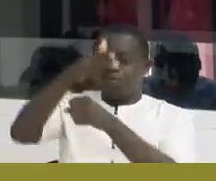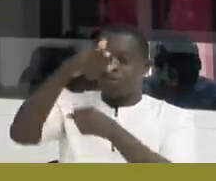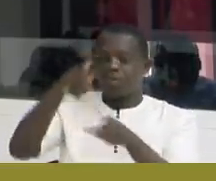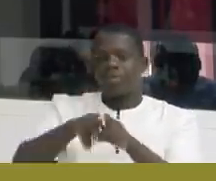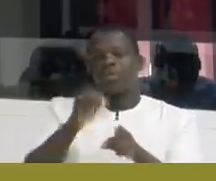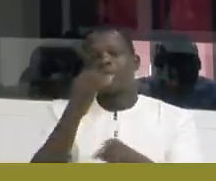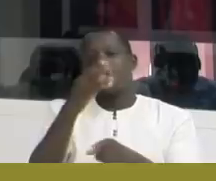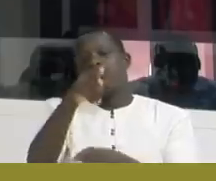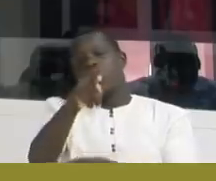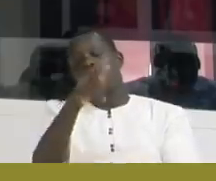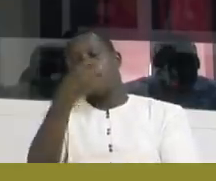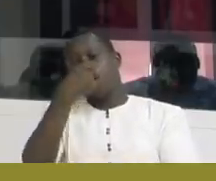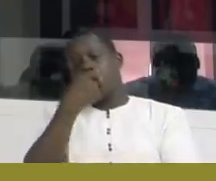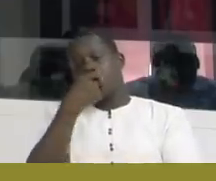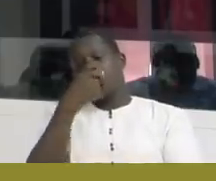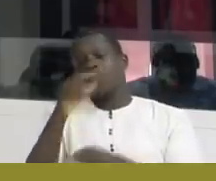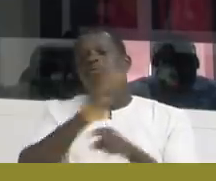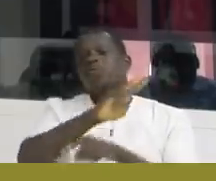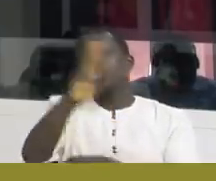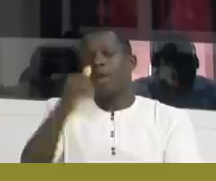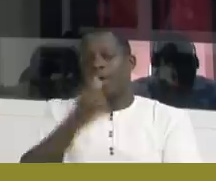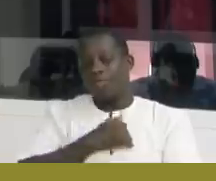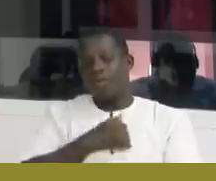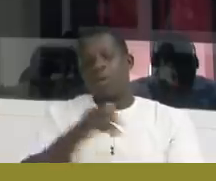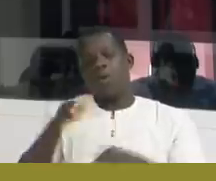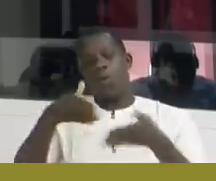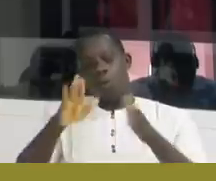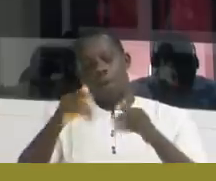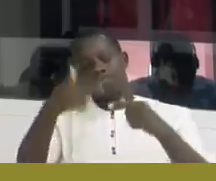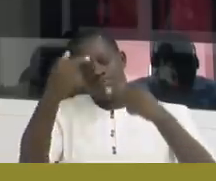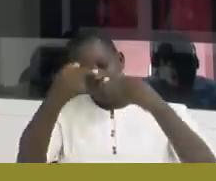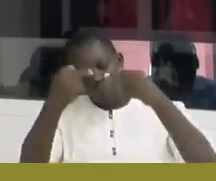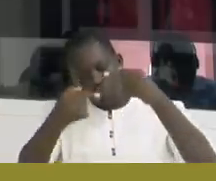was not one threat. It was a process of